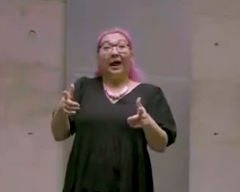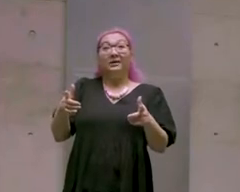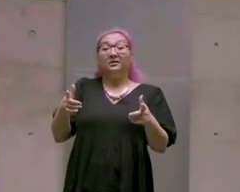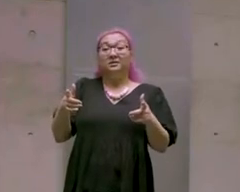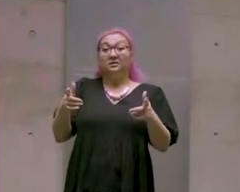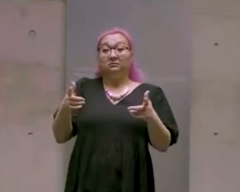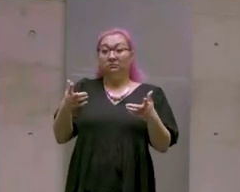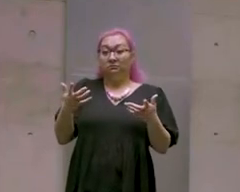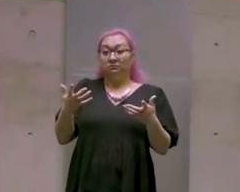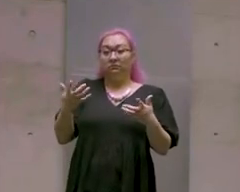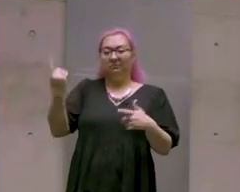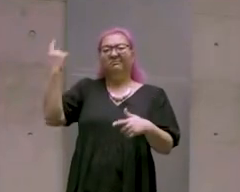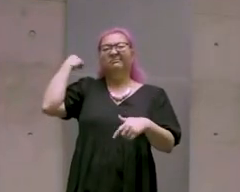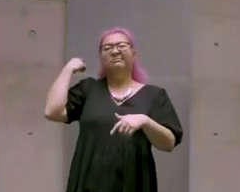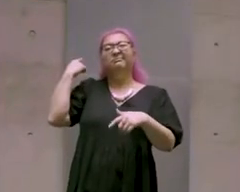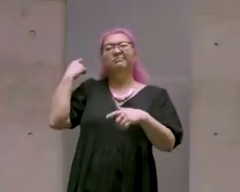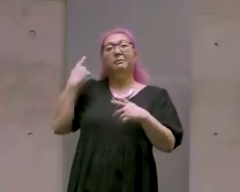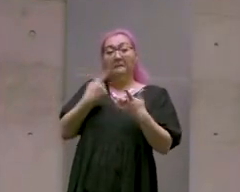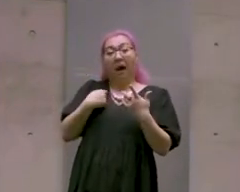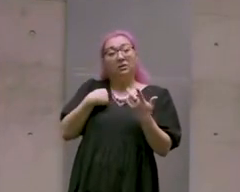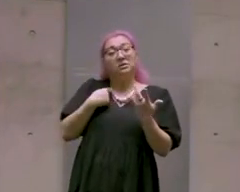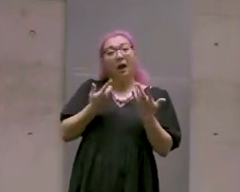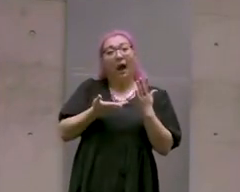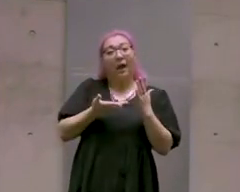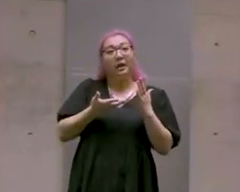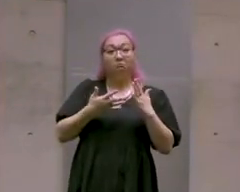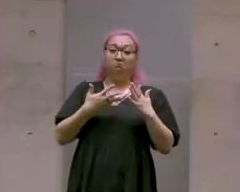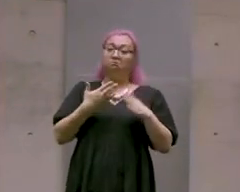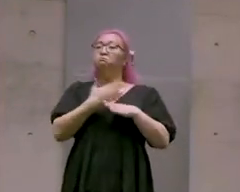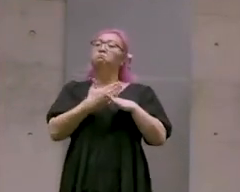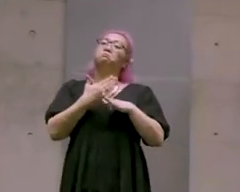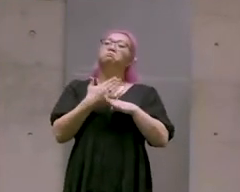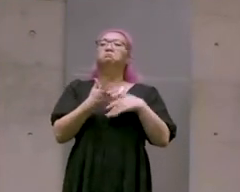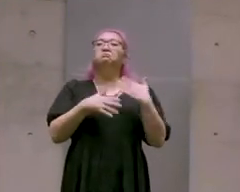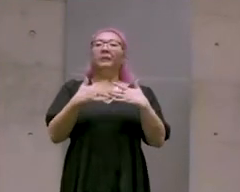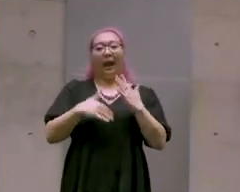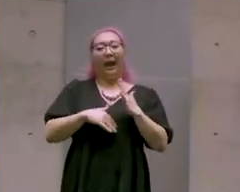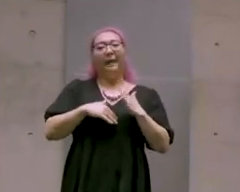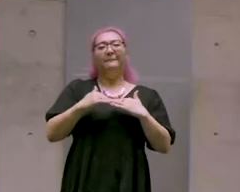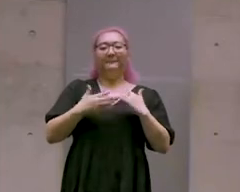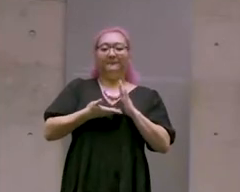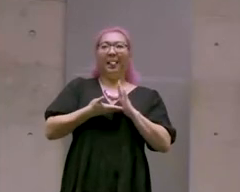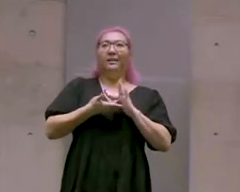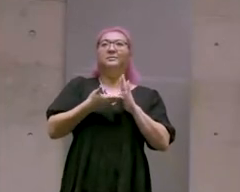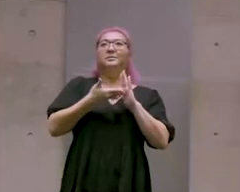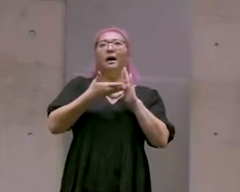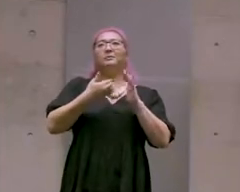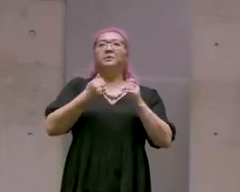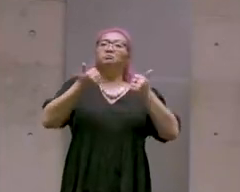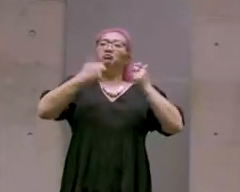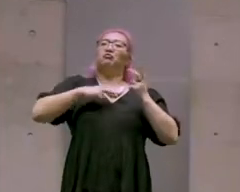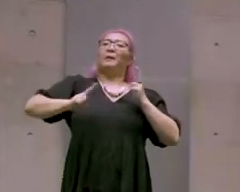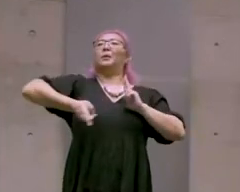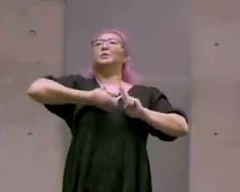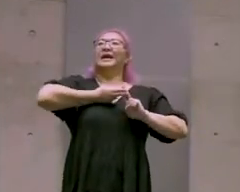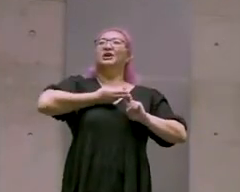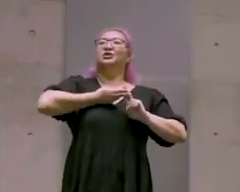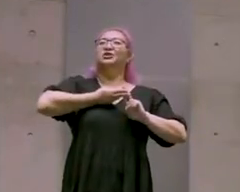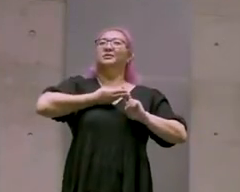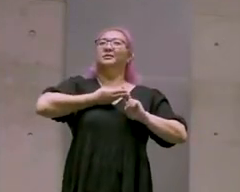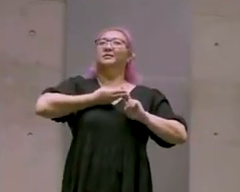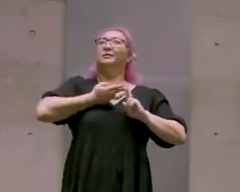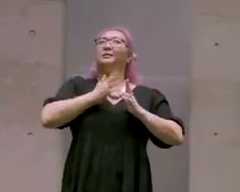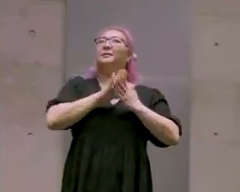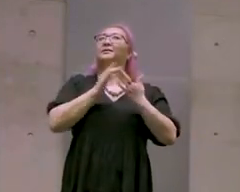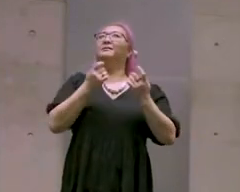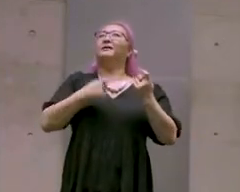up enough of a reputation in the industry and outside of the industry that we could try and be a bit bolder than that and kind of ask